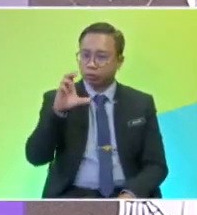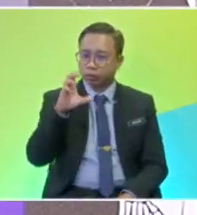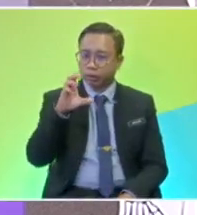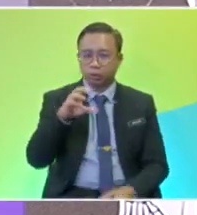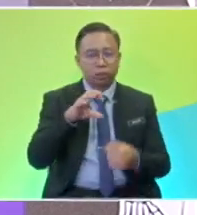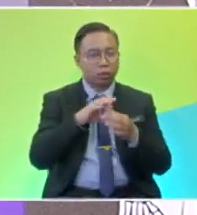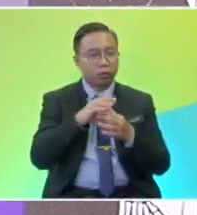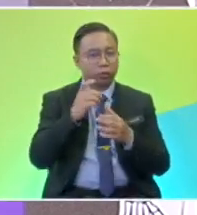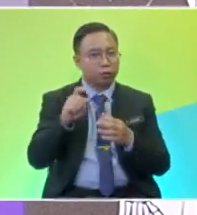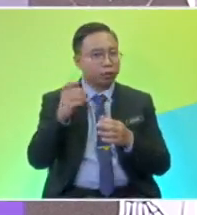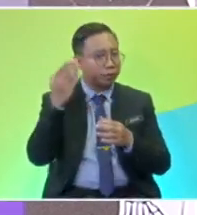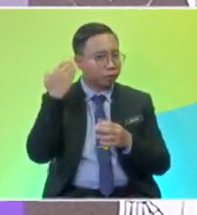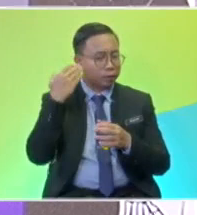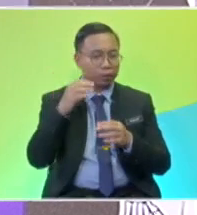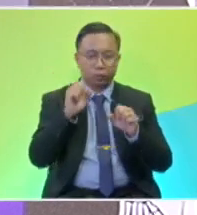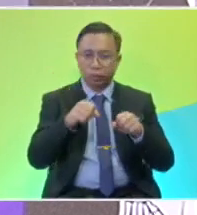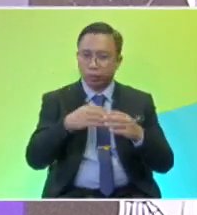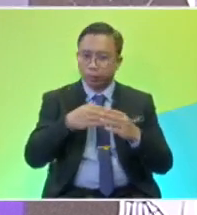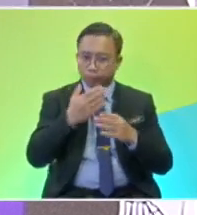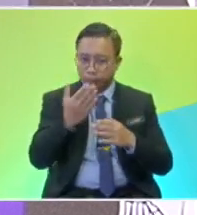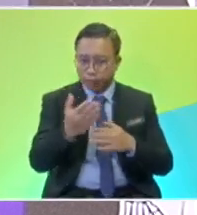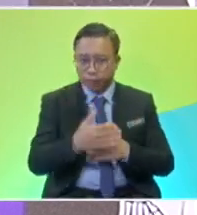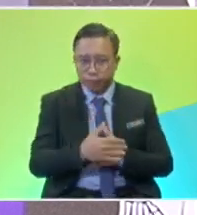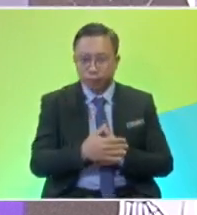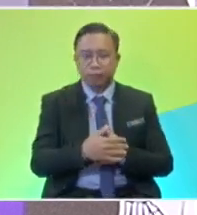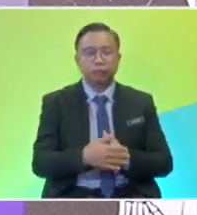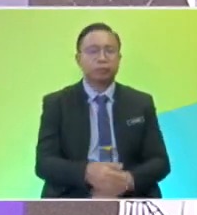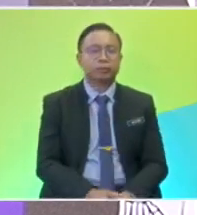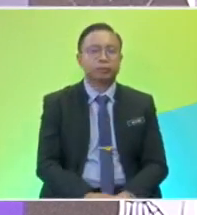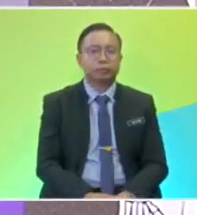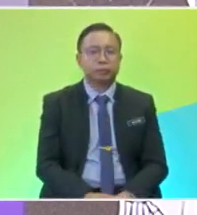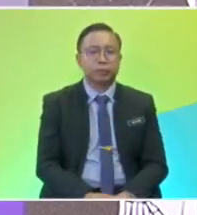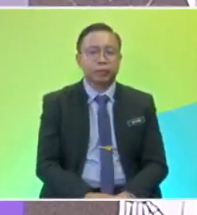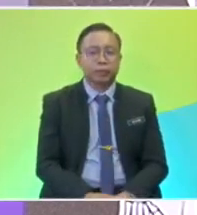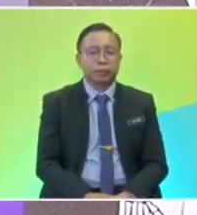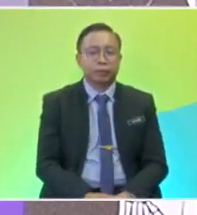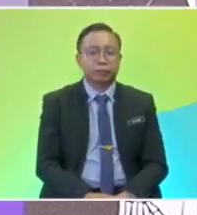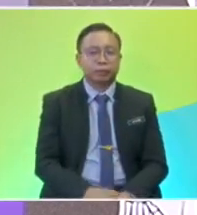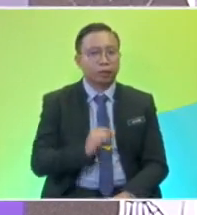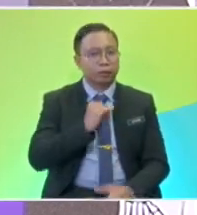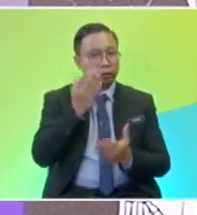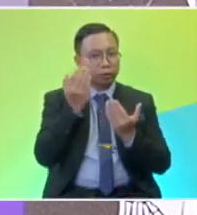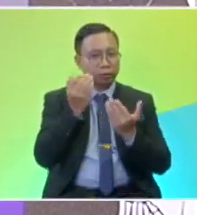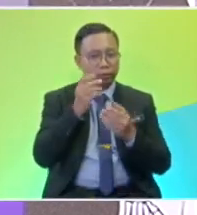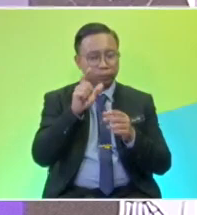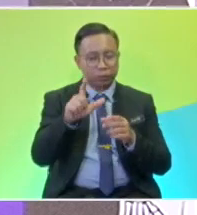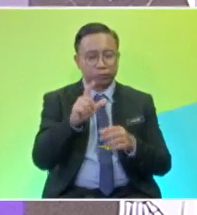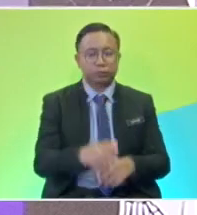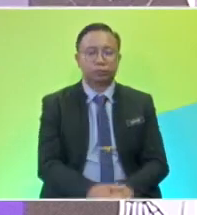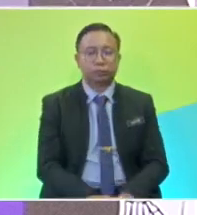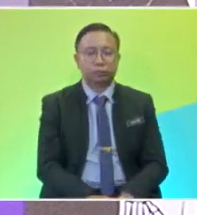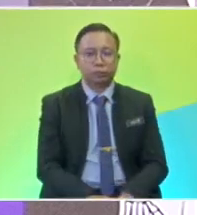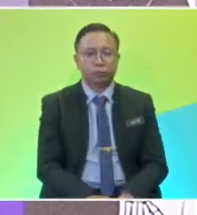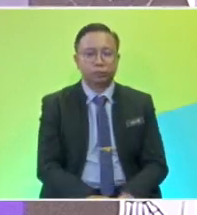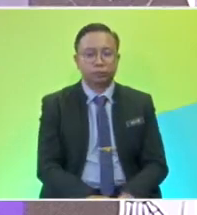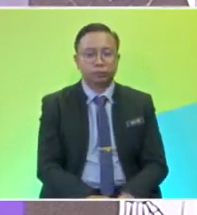At the end of that backbone, so that we can bend forward. We can bend on our upper. Yes. Okay, here. Okay, so I hope it's this. How